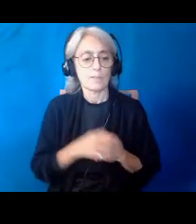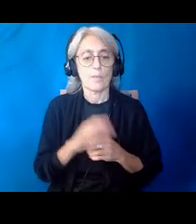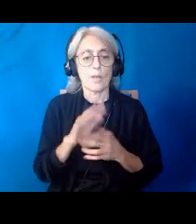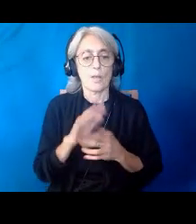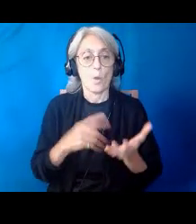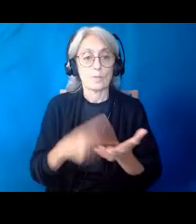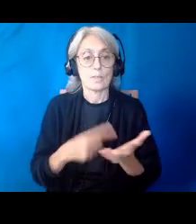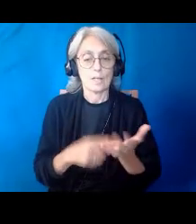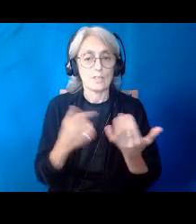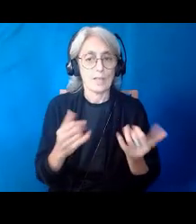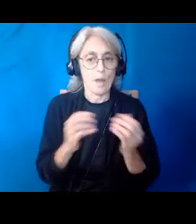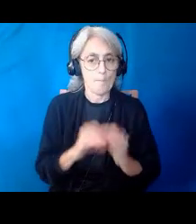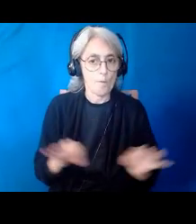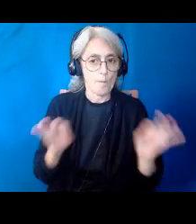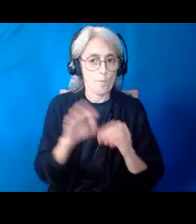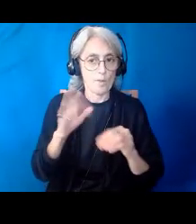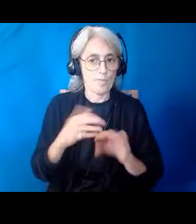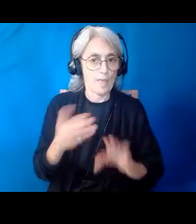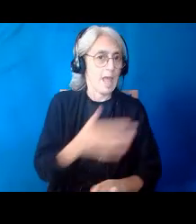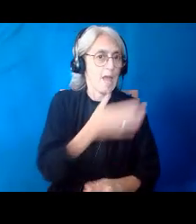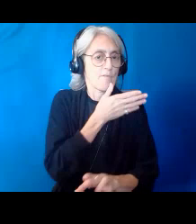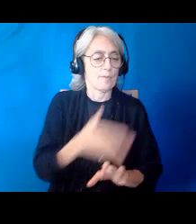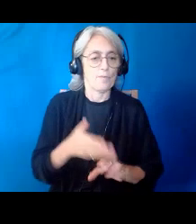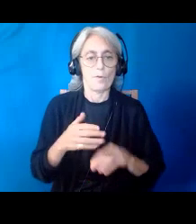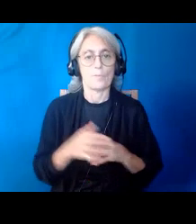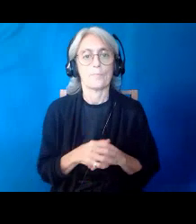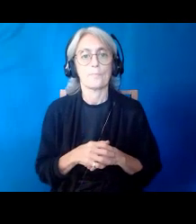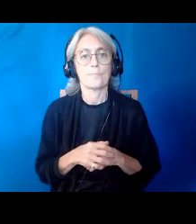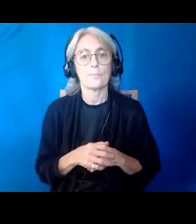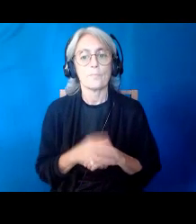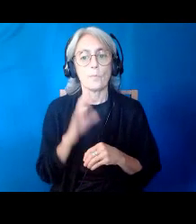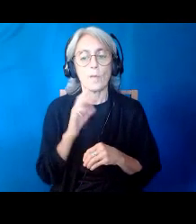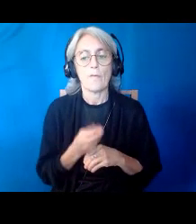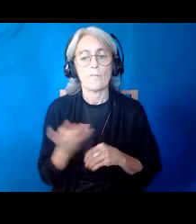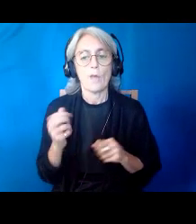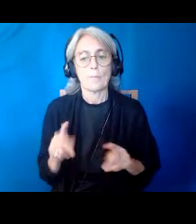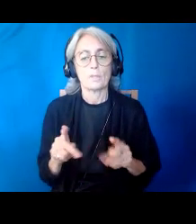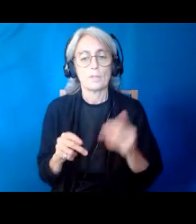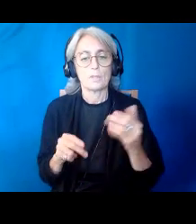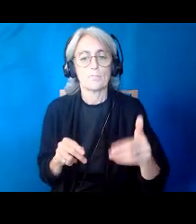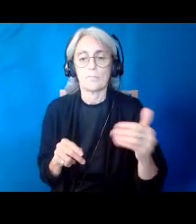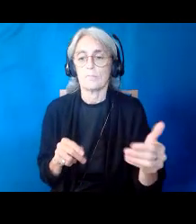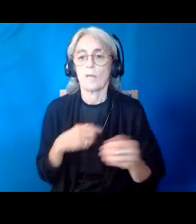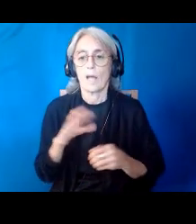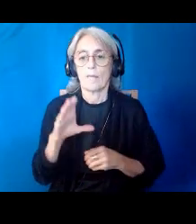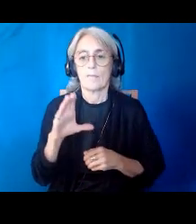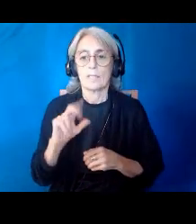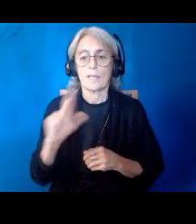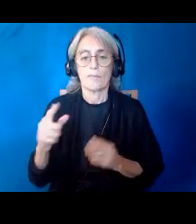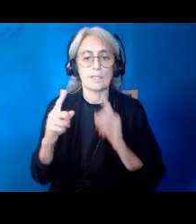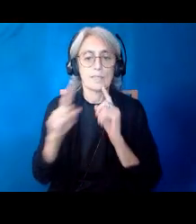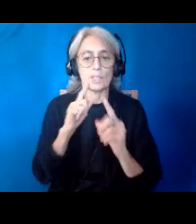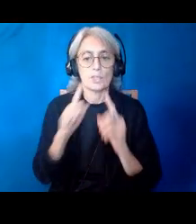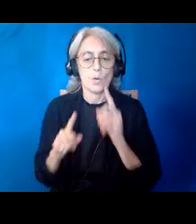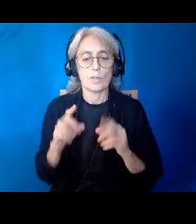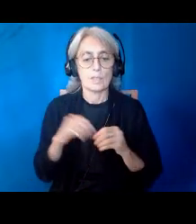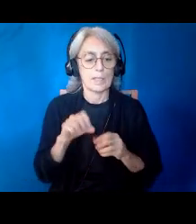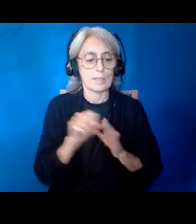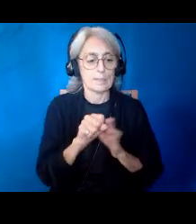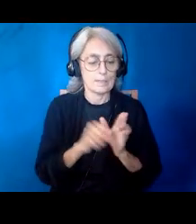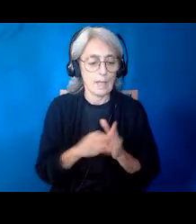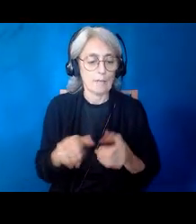now than they ever have been before. We're going to have a number of opportunities to have those civil discourses within our state, regions, cities, and